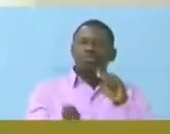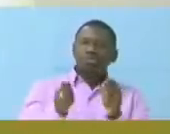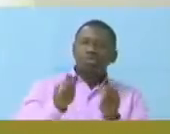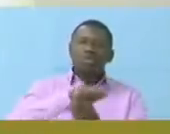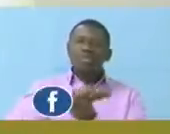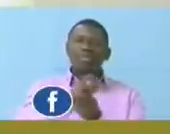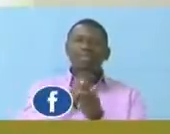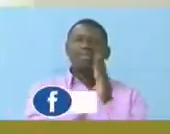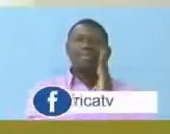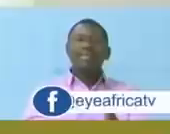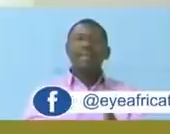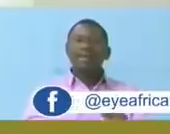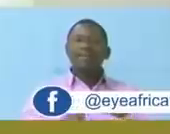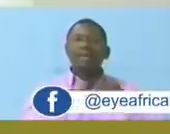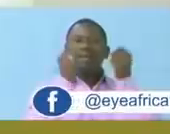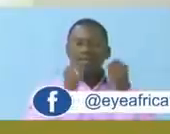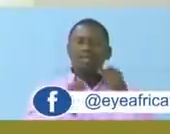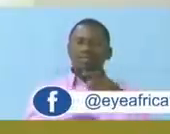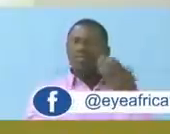were made.